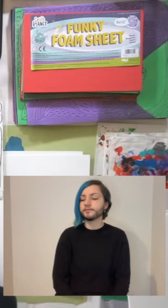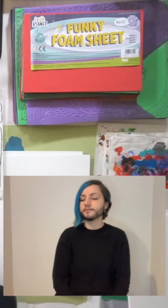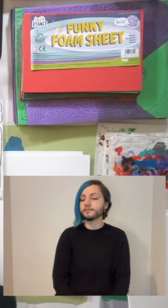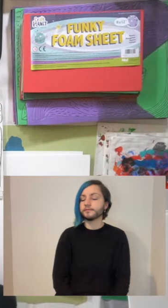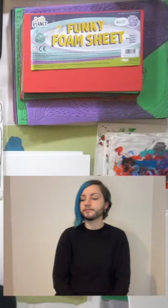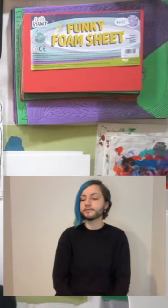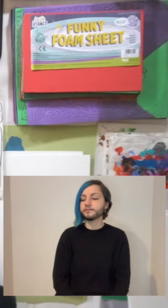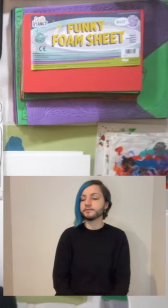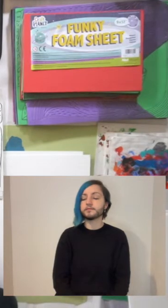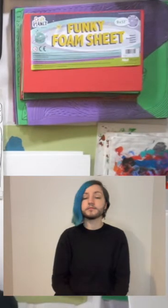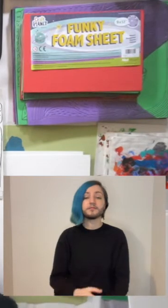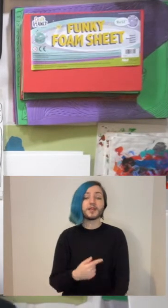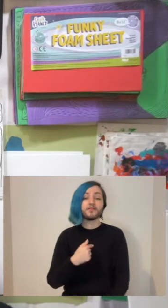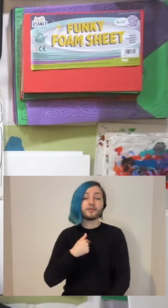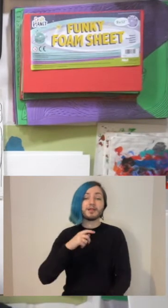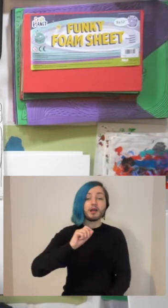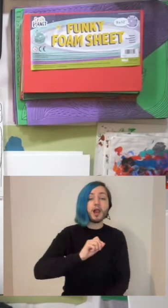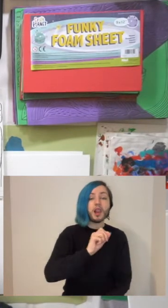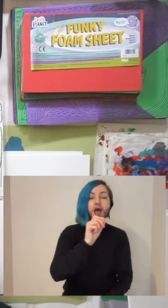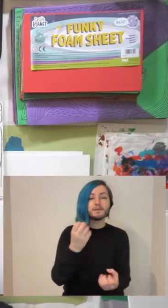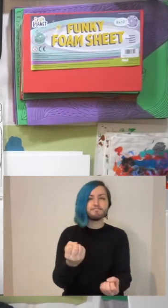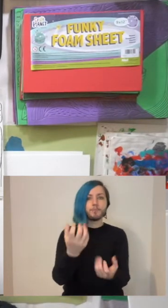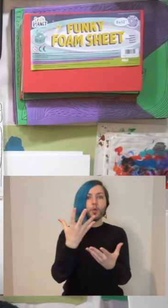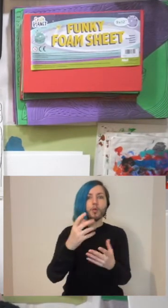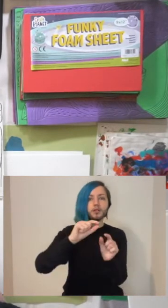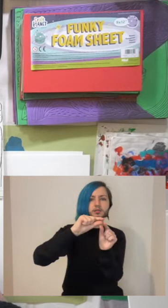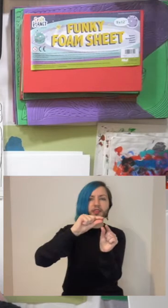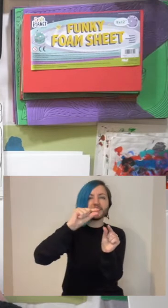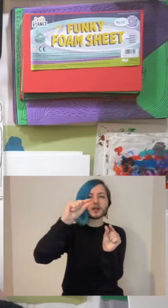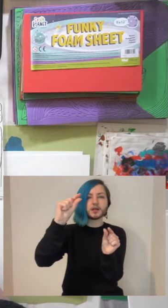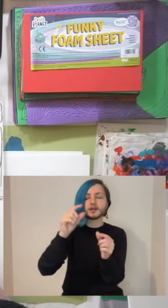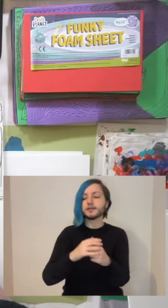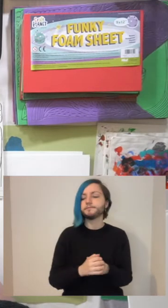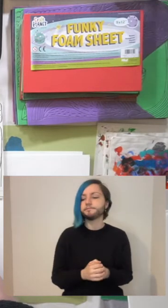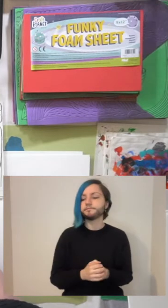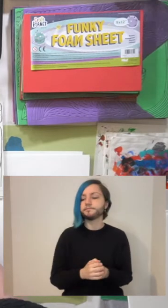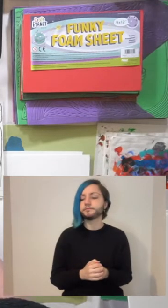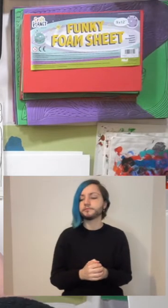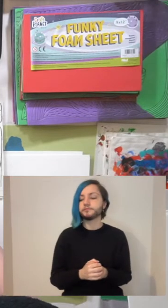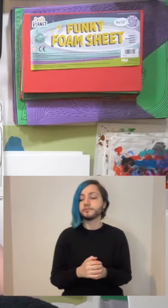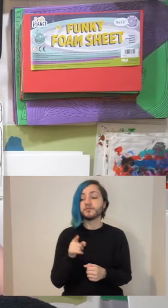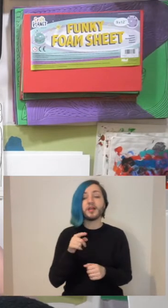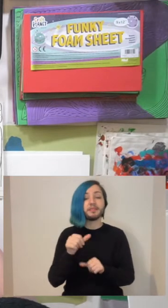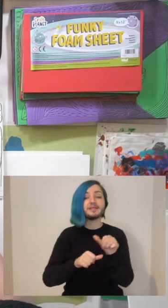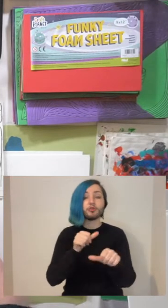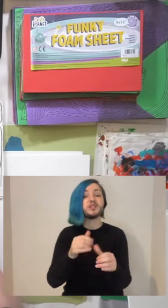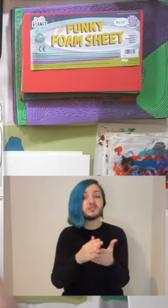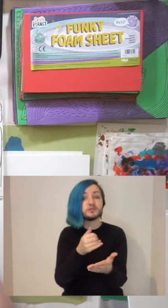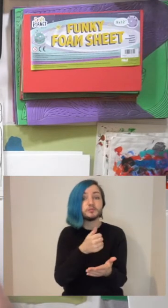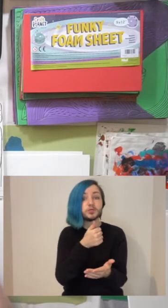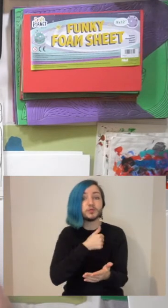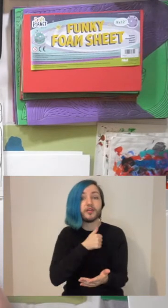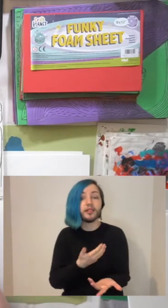And my lines usually become quite bold. I think in this process it's